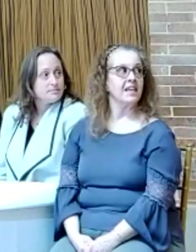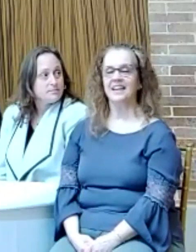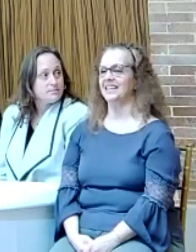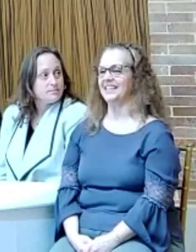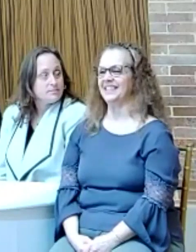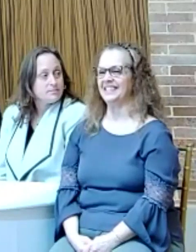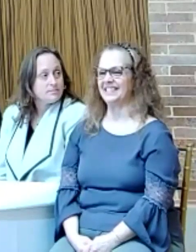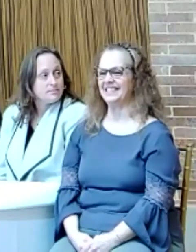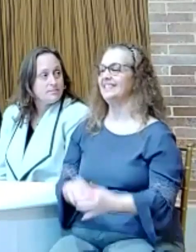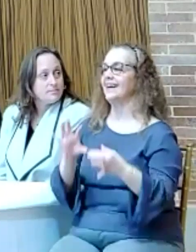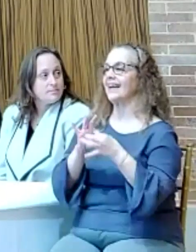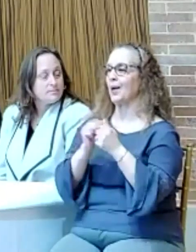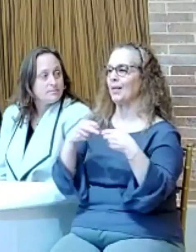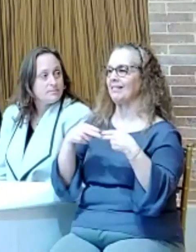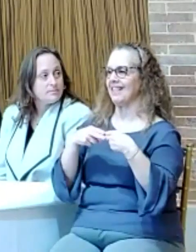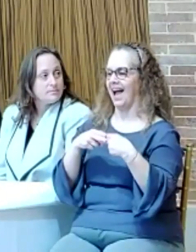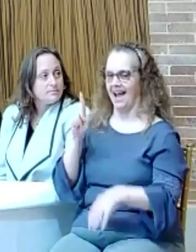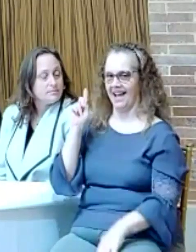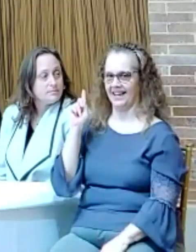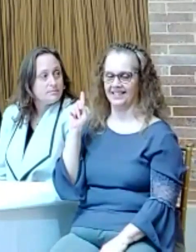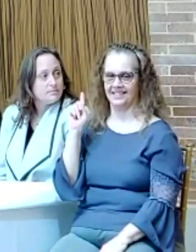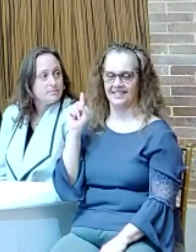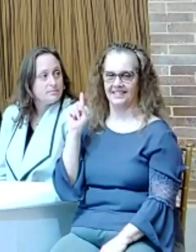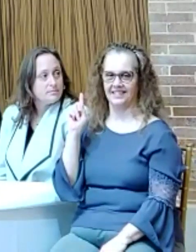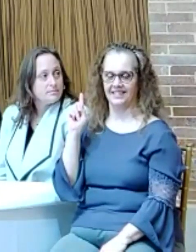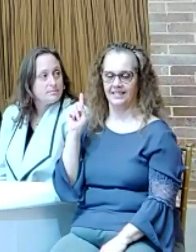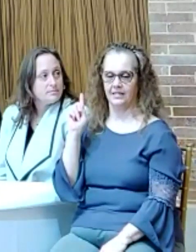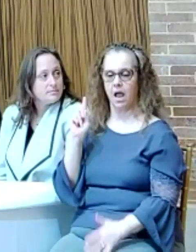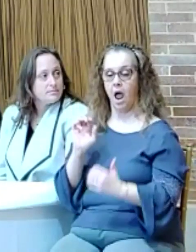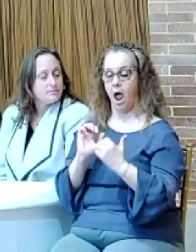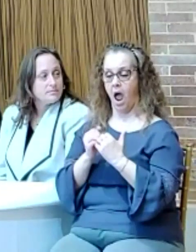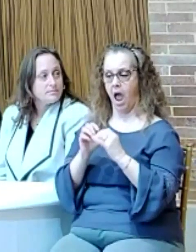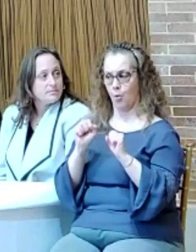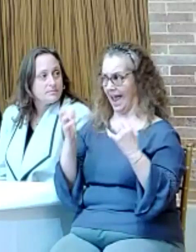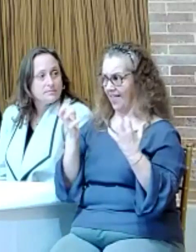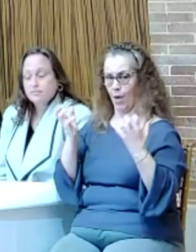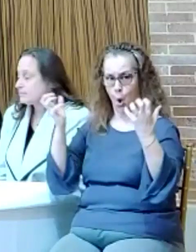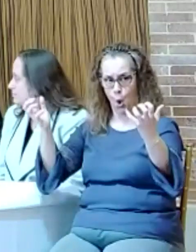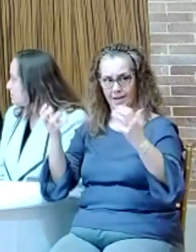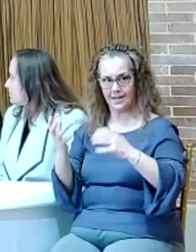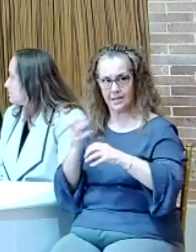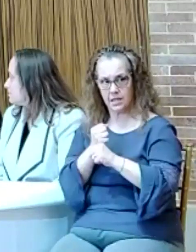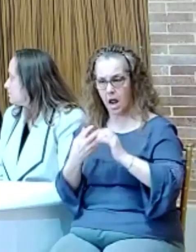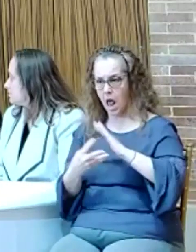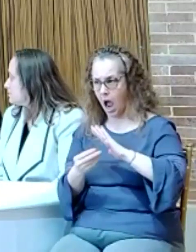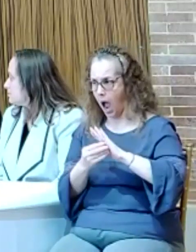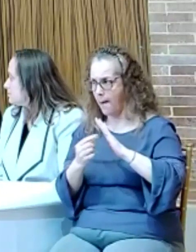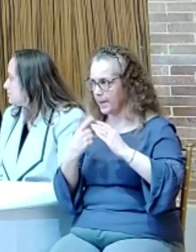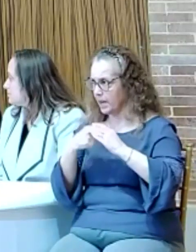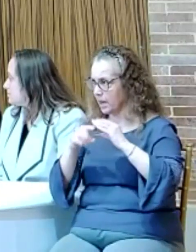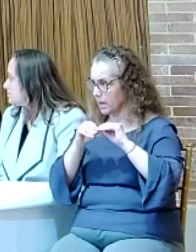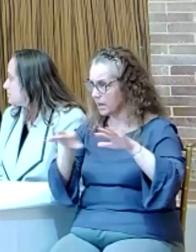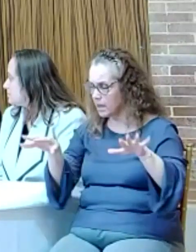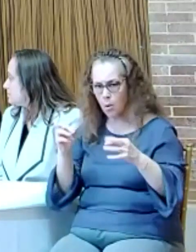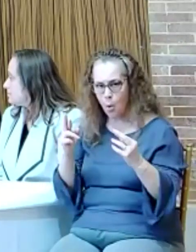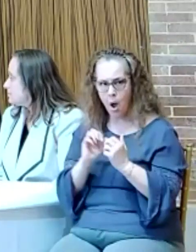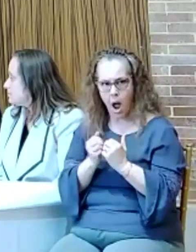uh with respect to the slides how can the attendees get uh copies of those slides are they being